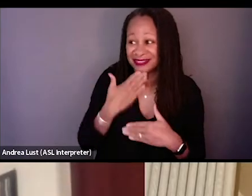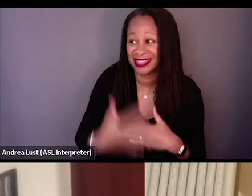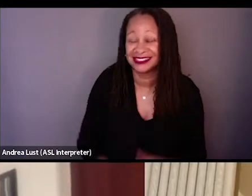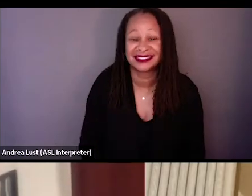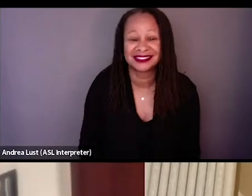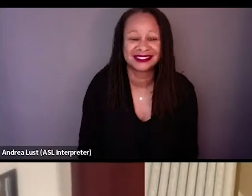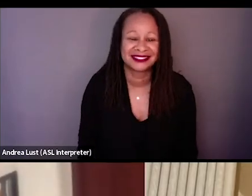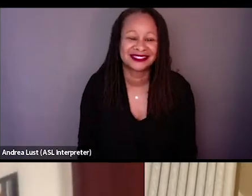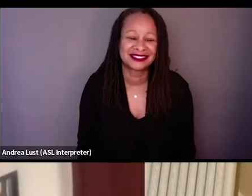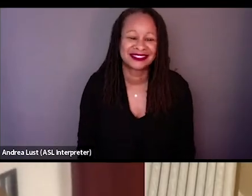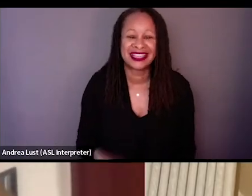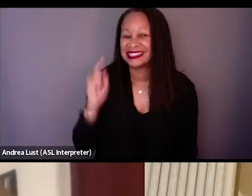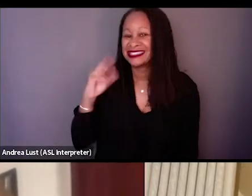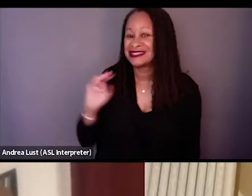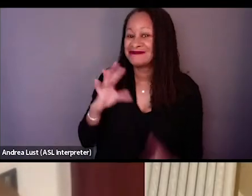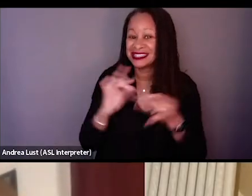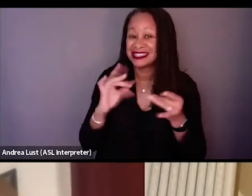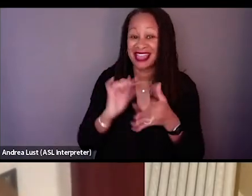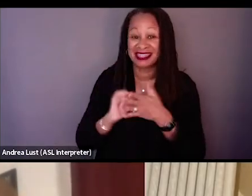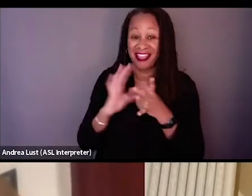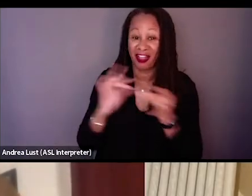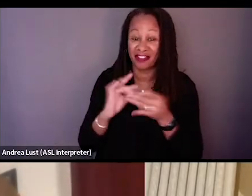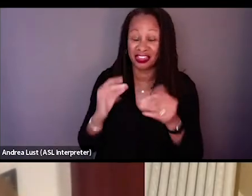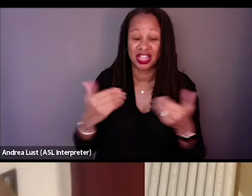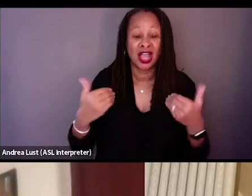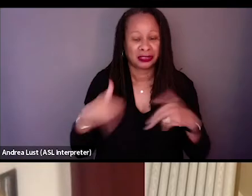Look, I'm sure that conversation was had on that